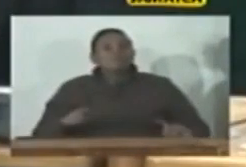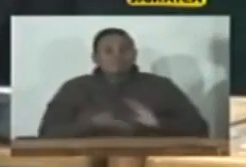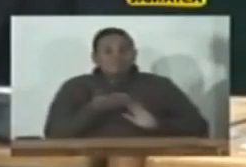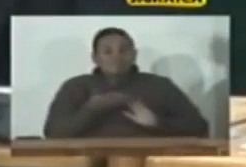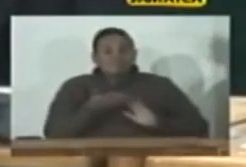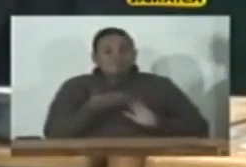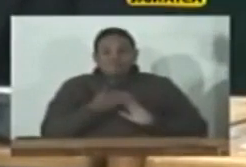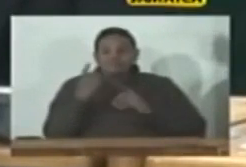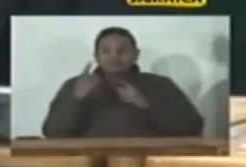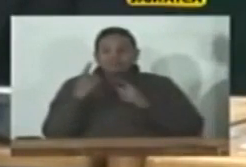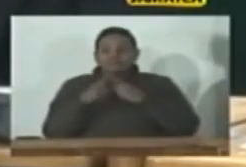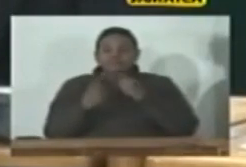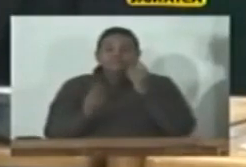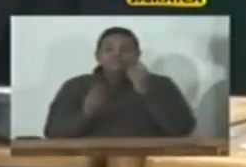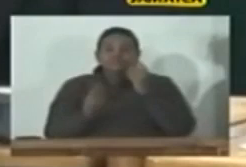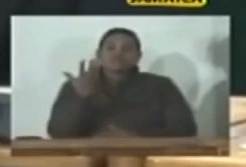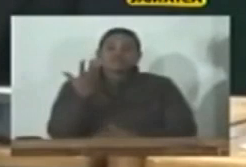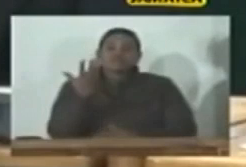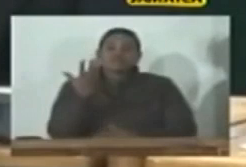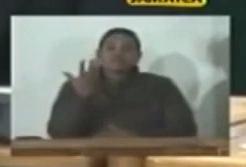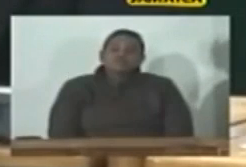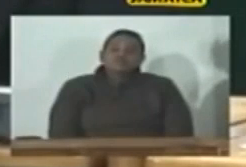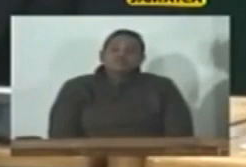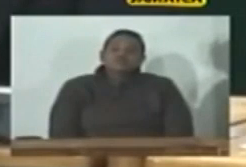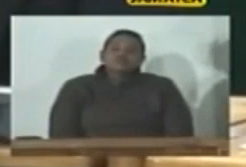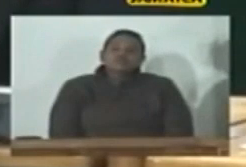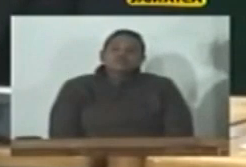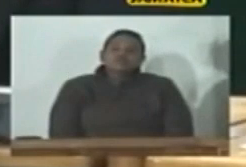Of course,